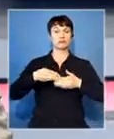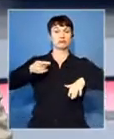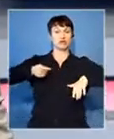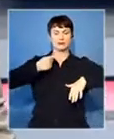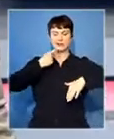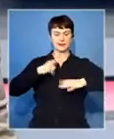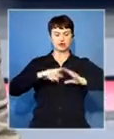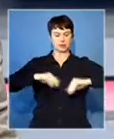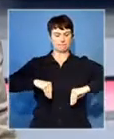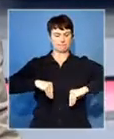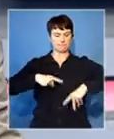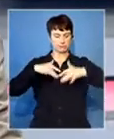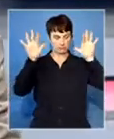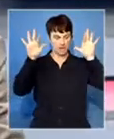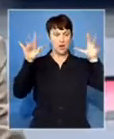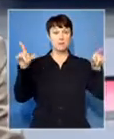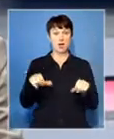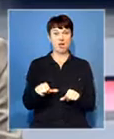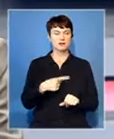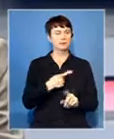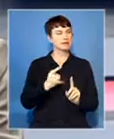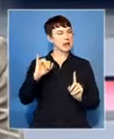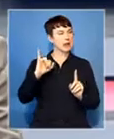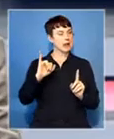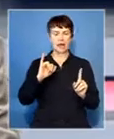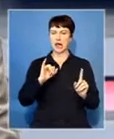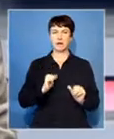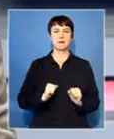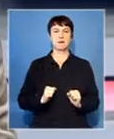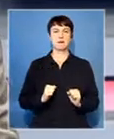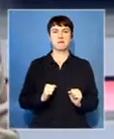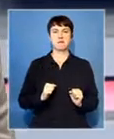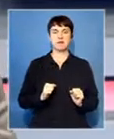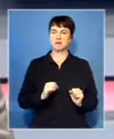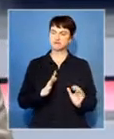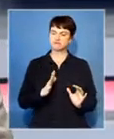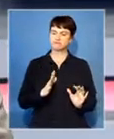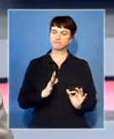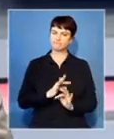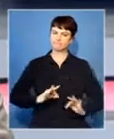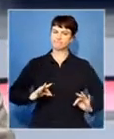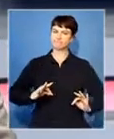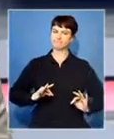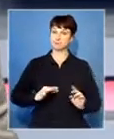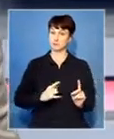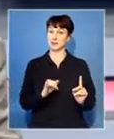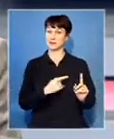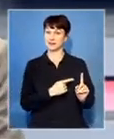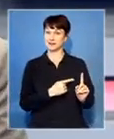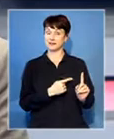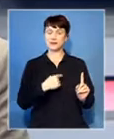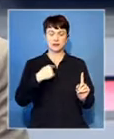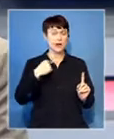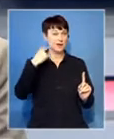resumed, he was still the Cyril Ramaphosa he was. I think he has held his own by and large.